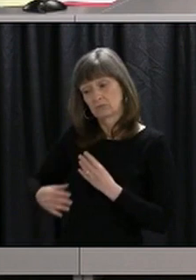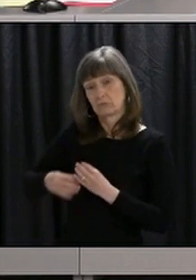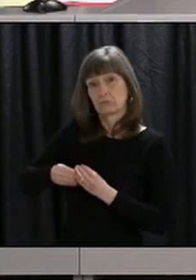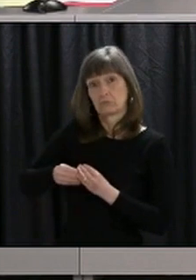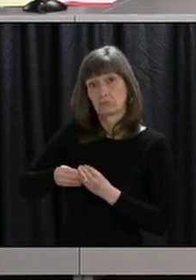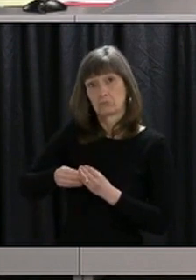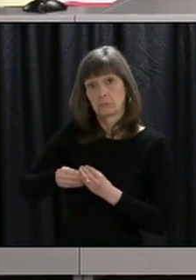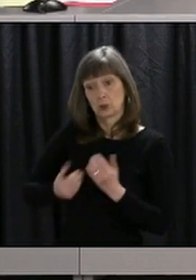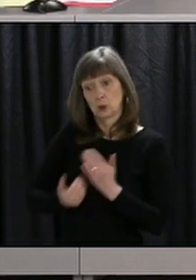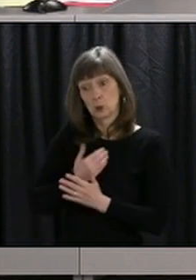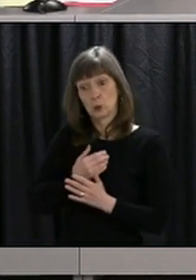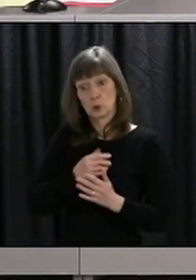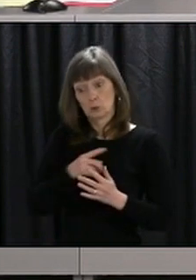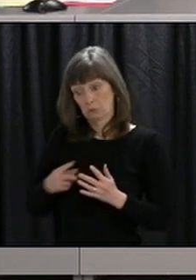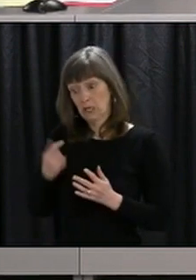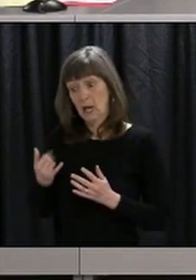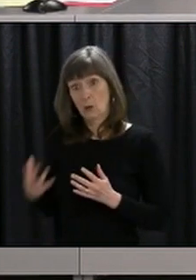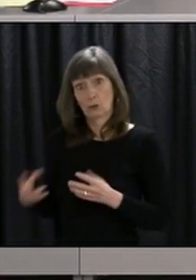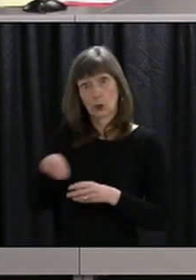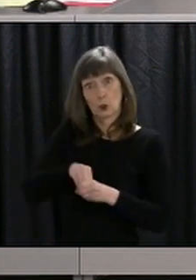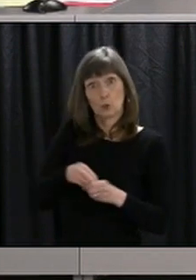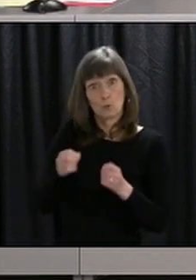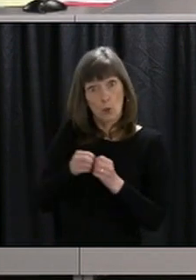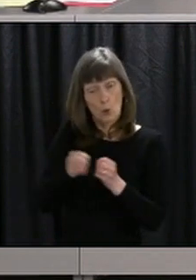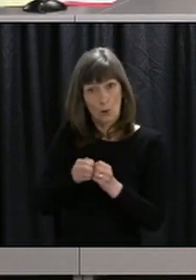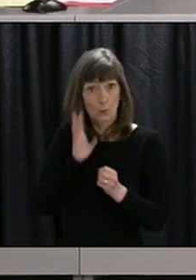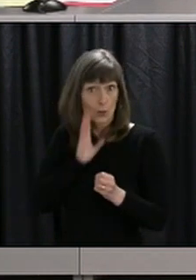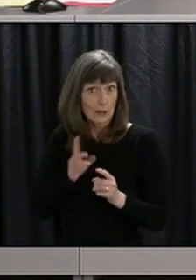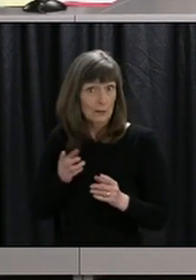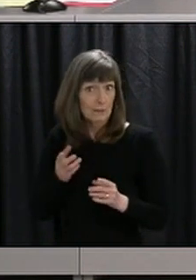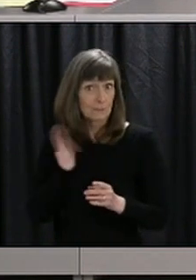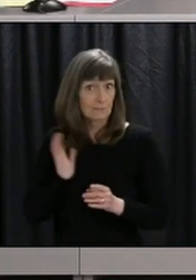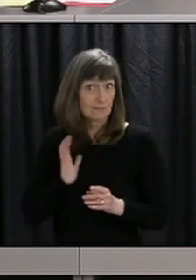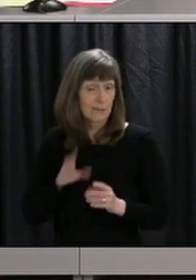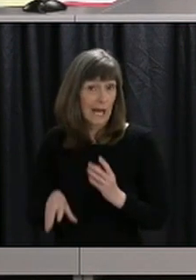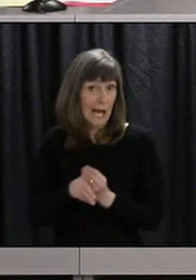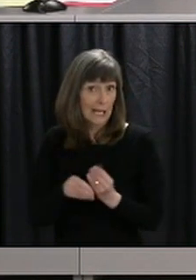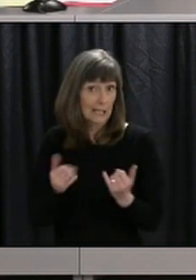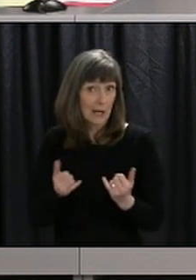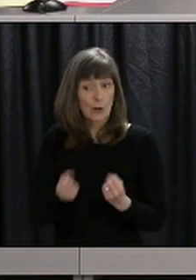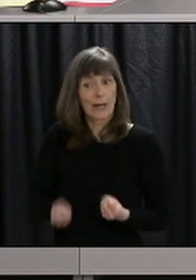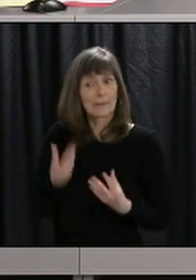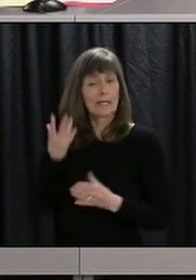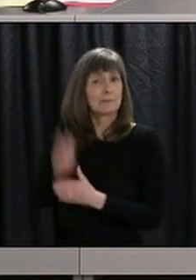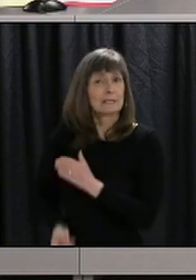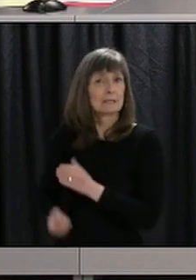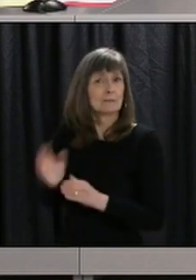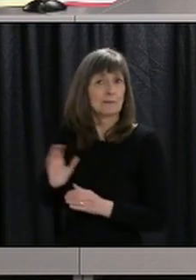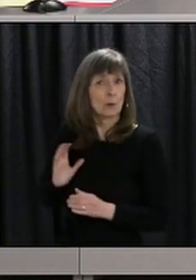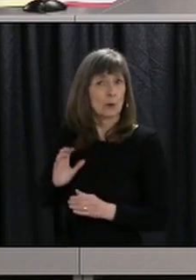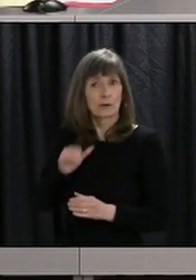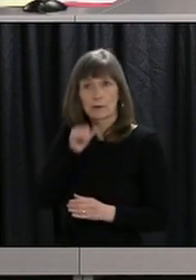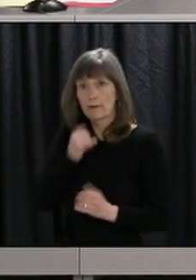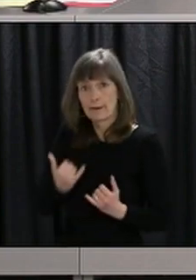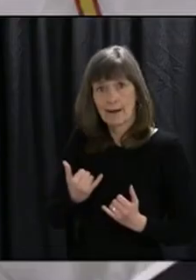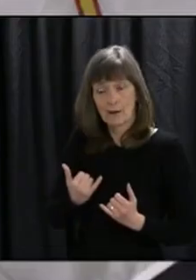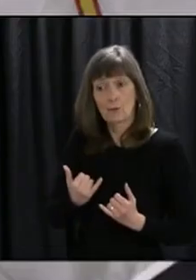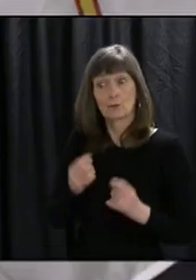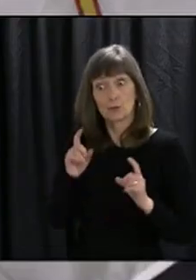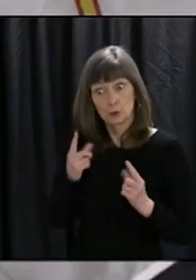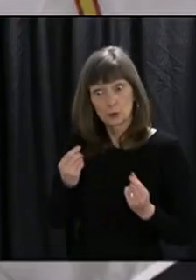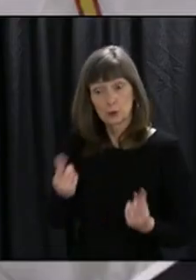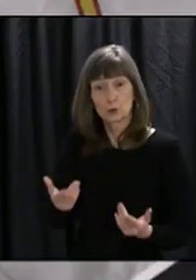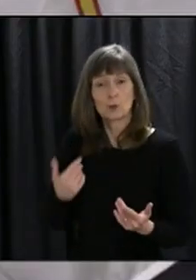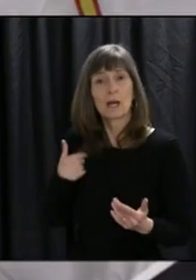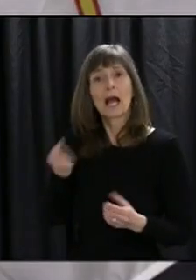previous criteria. Can you give a number of how many people might have been in that scenario, if possible? So we don't